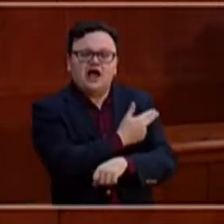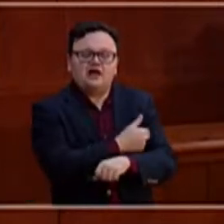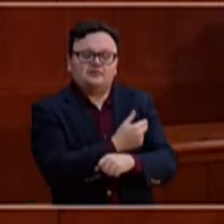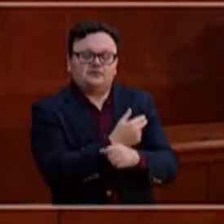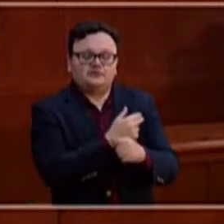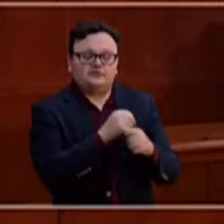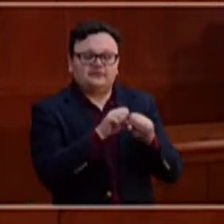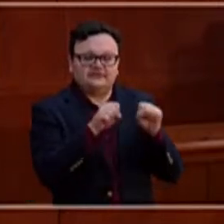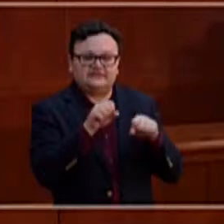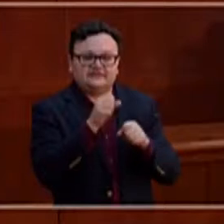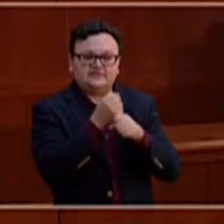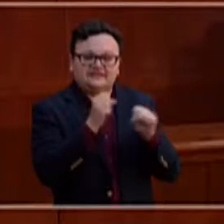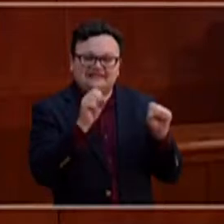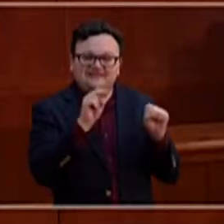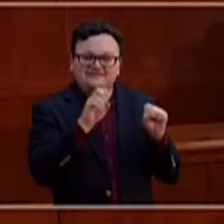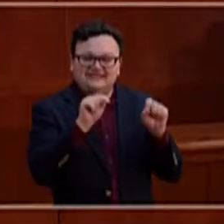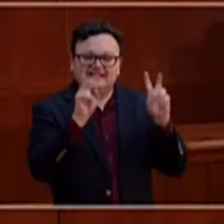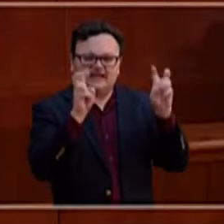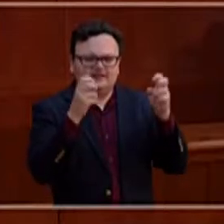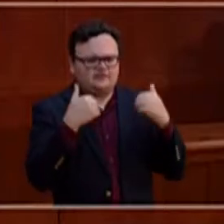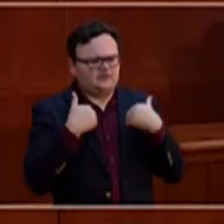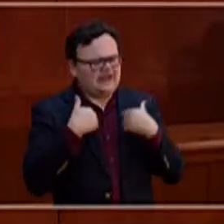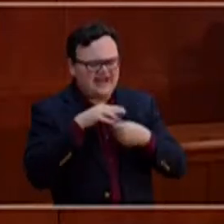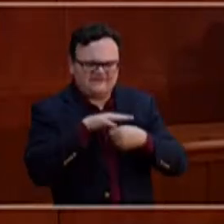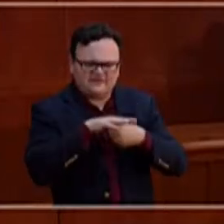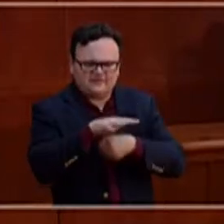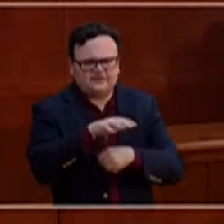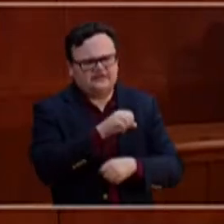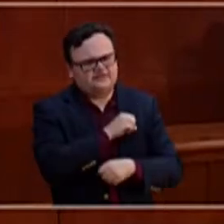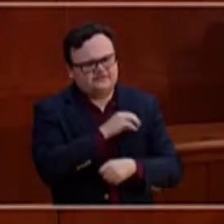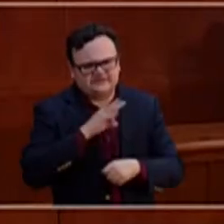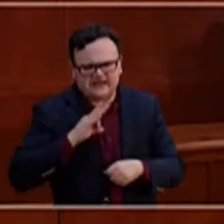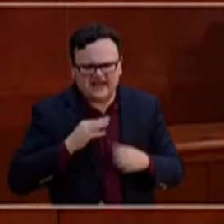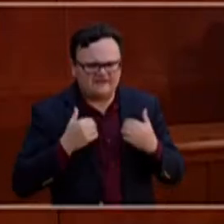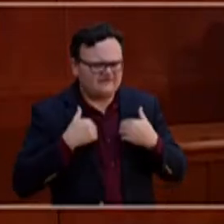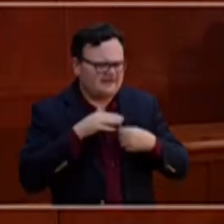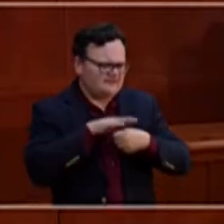have staff. We have the equipment. We are undergoing